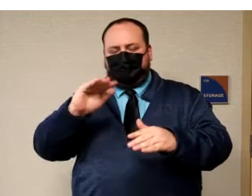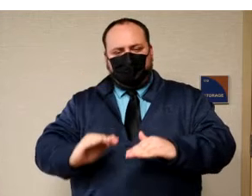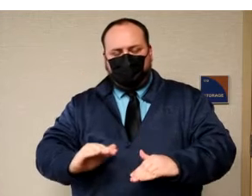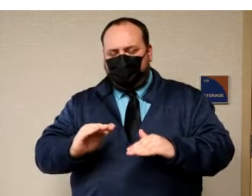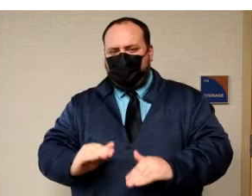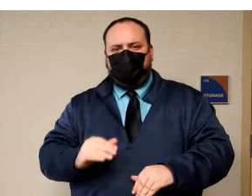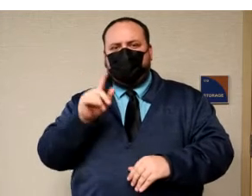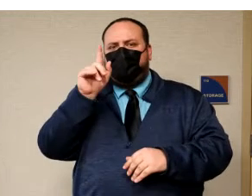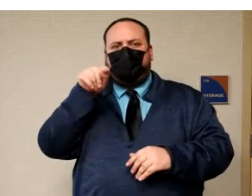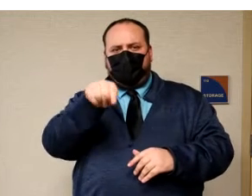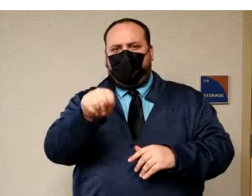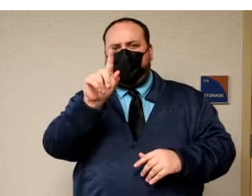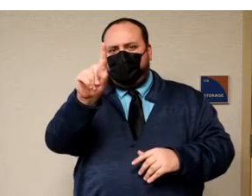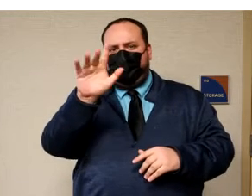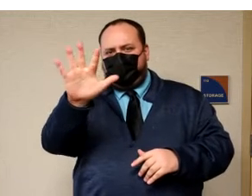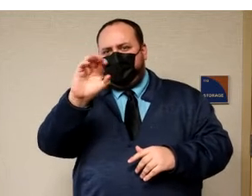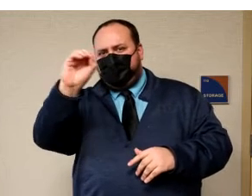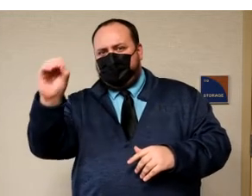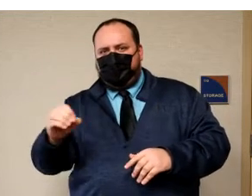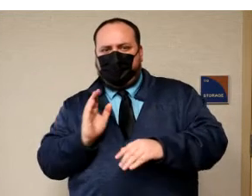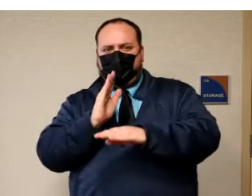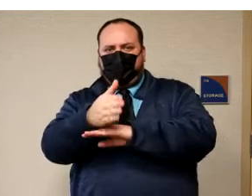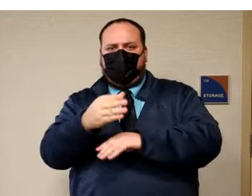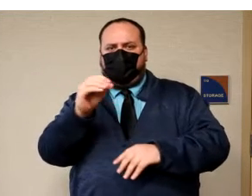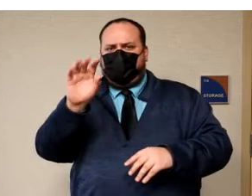0.15% over and